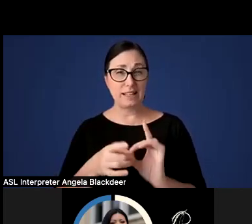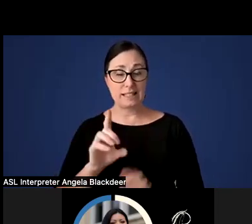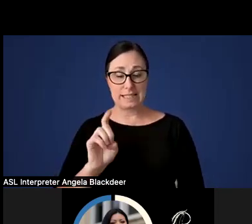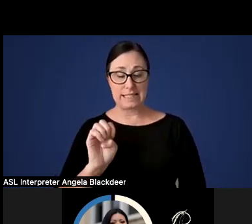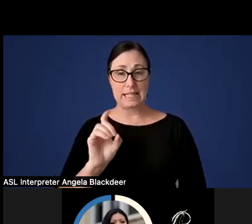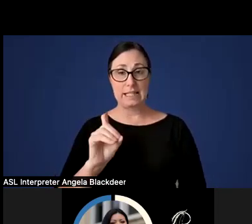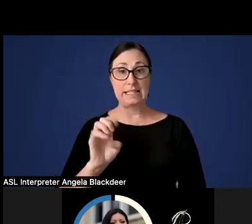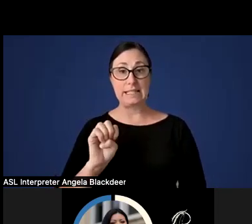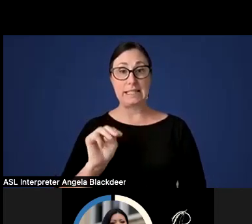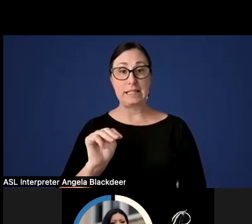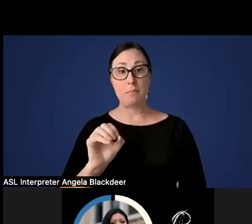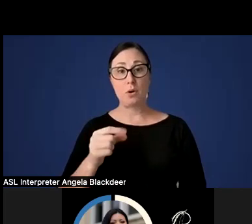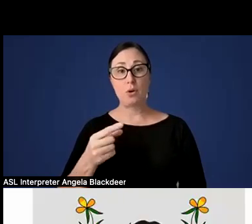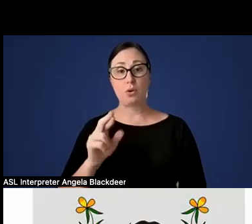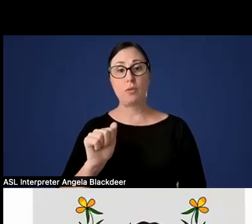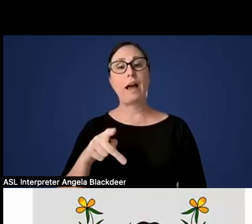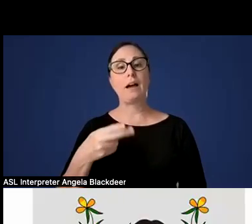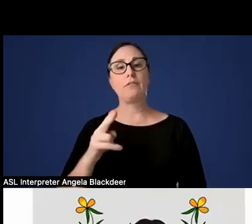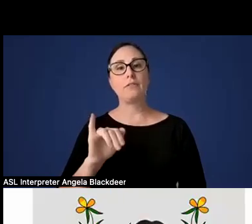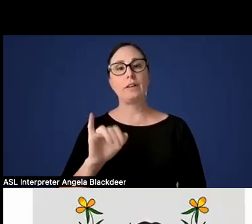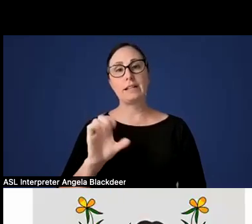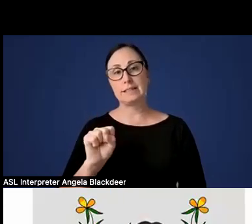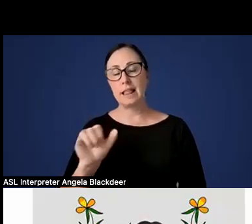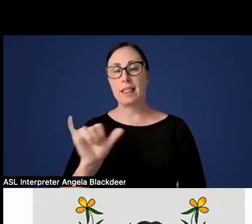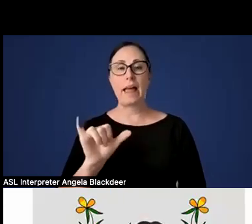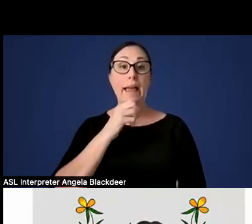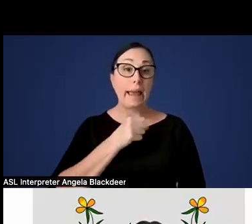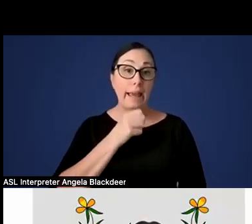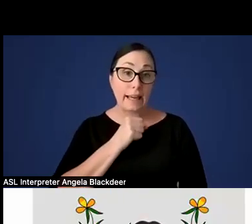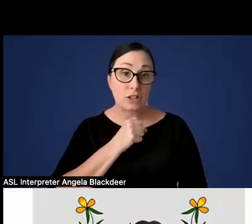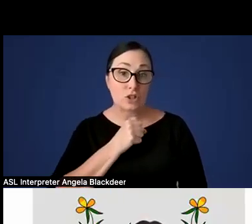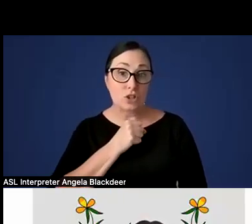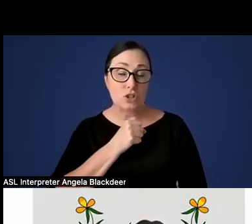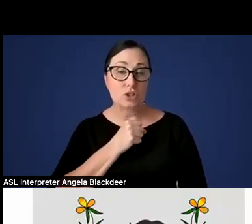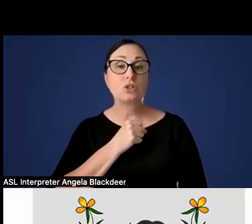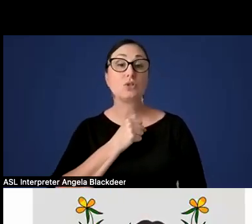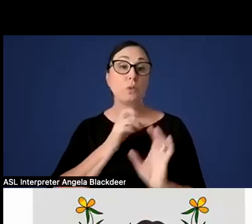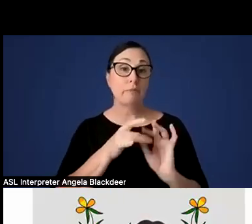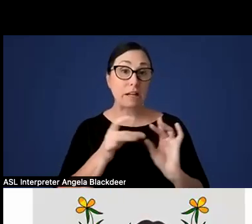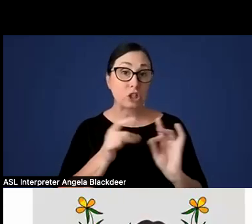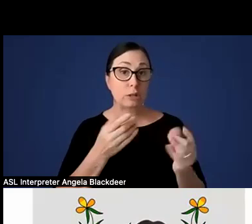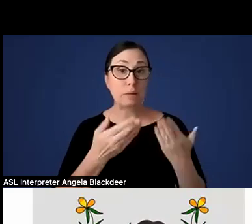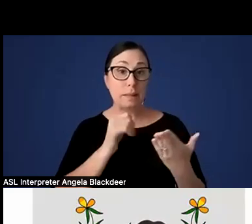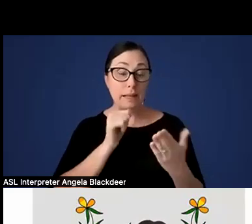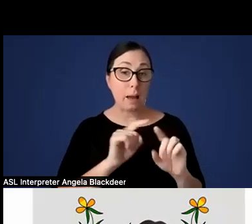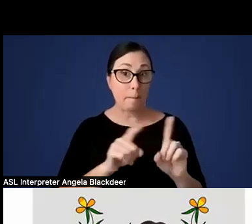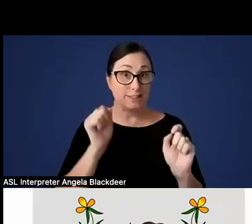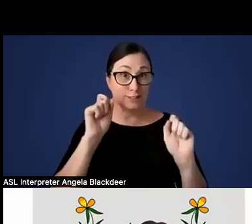So, that might be age, like we've mentioned, maybe not, but actually, I think